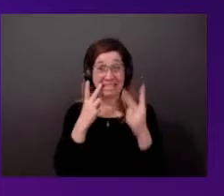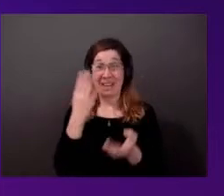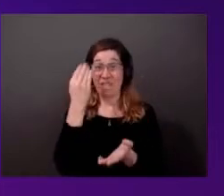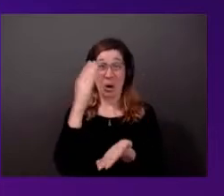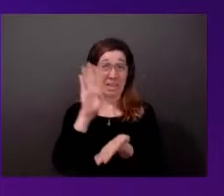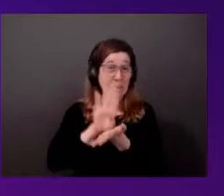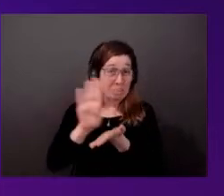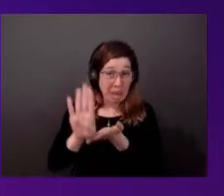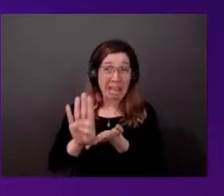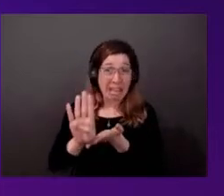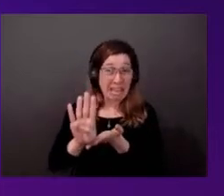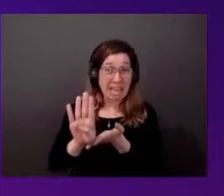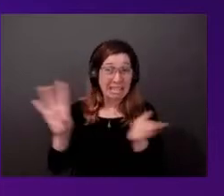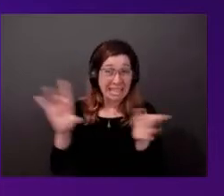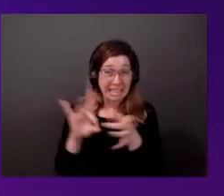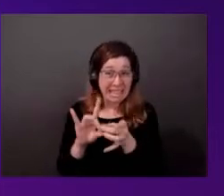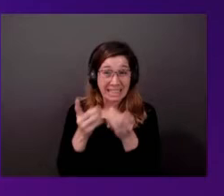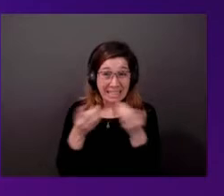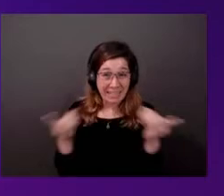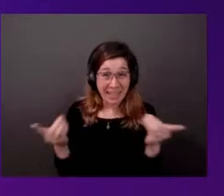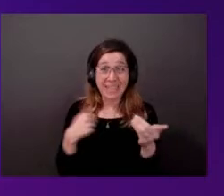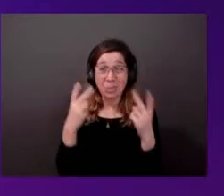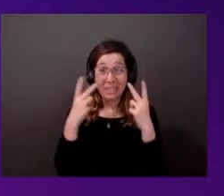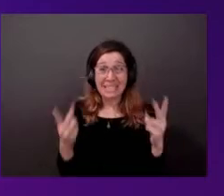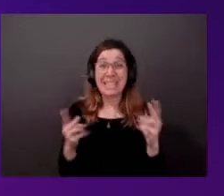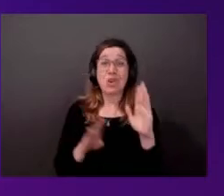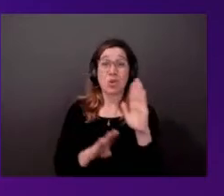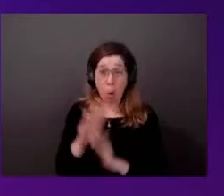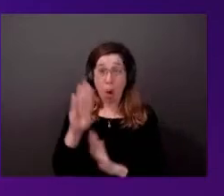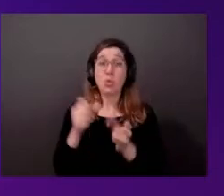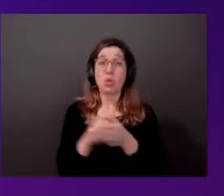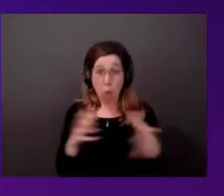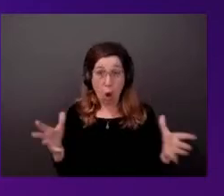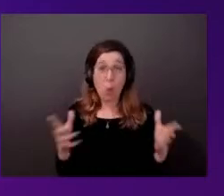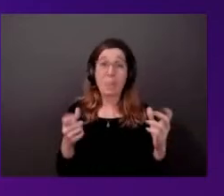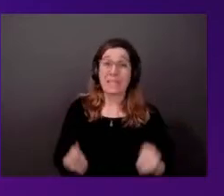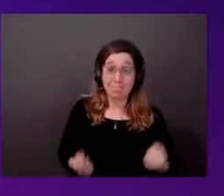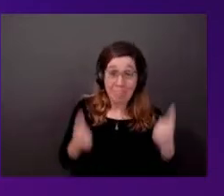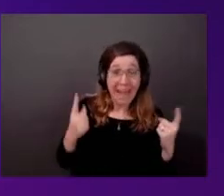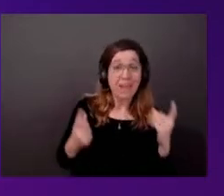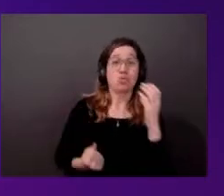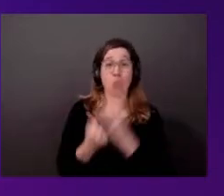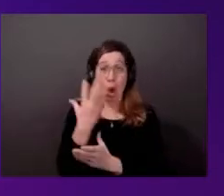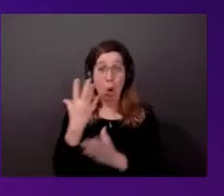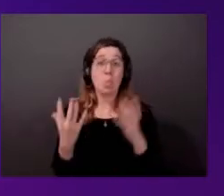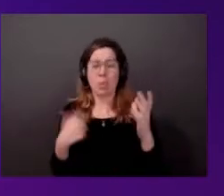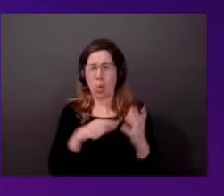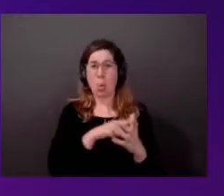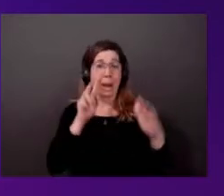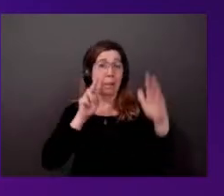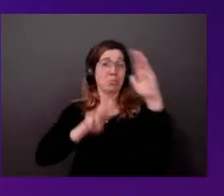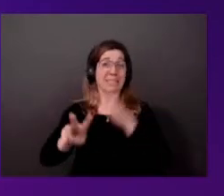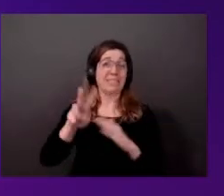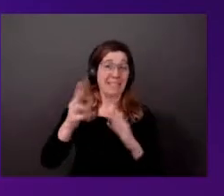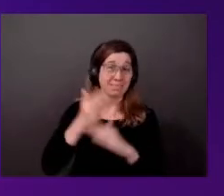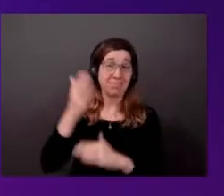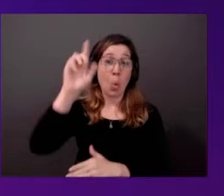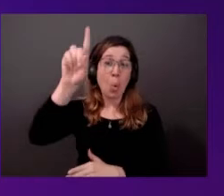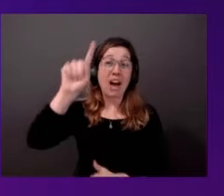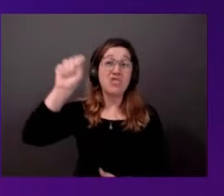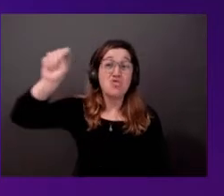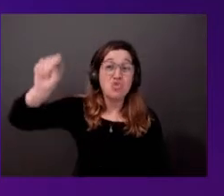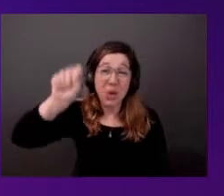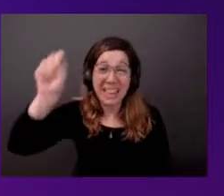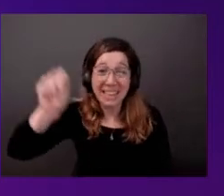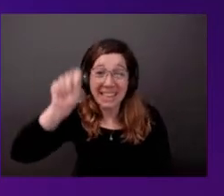2022. We have seen a growth in spend, with IDC predicting that more than $1 trillion will be spent in 2024. And enterprises are